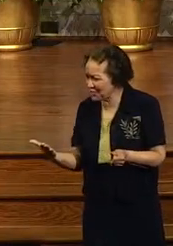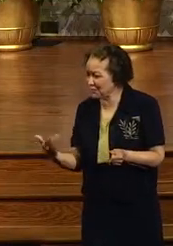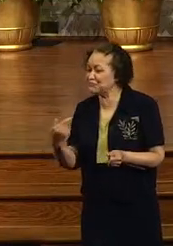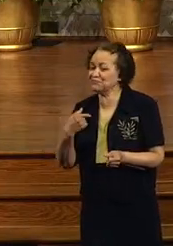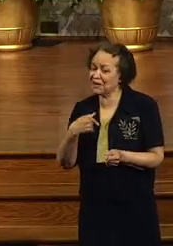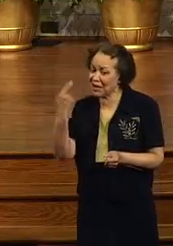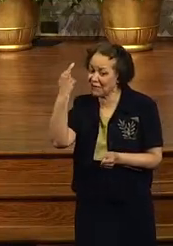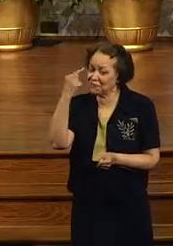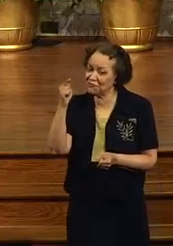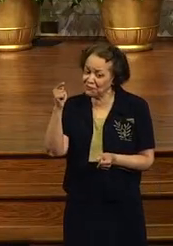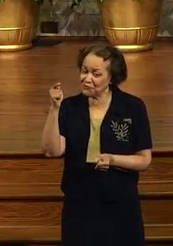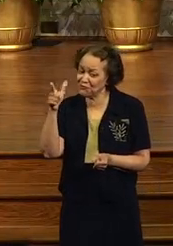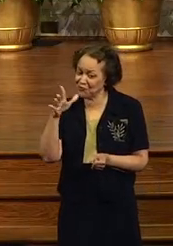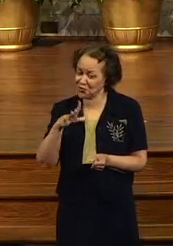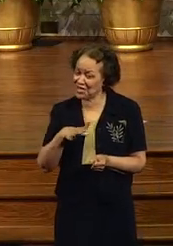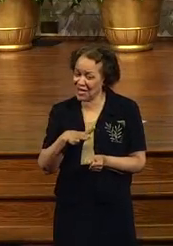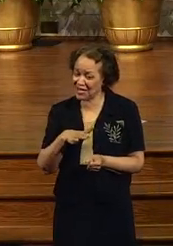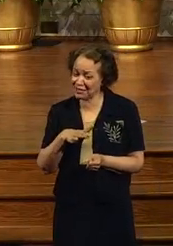ladies.